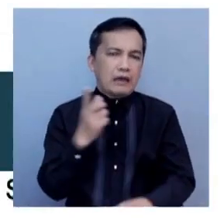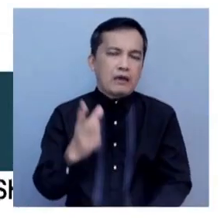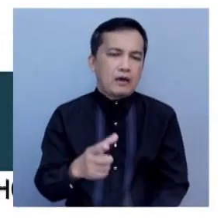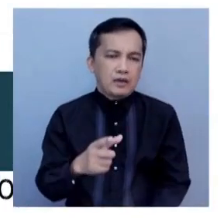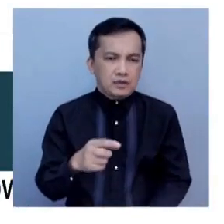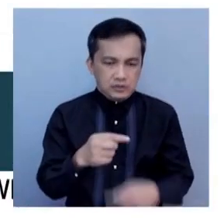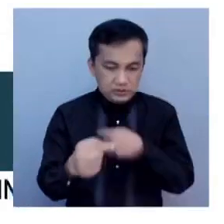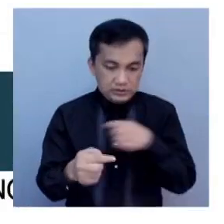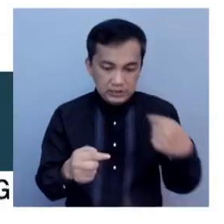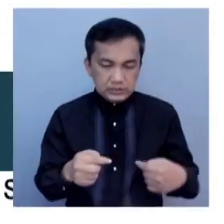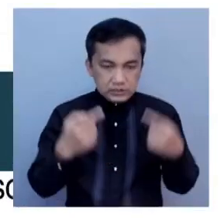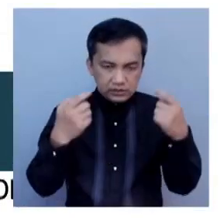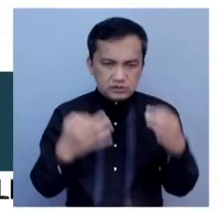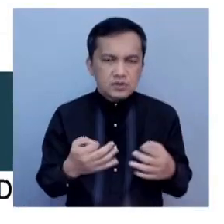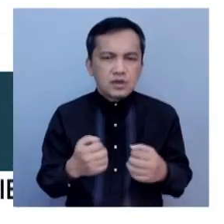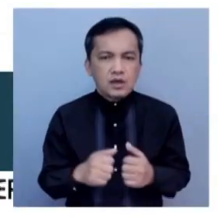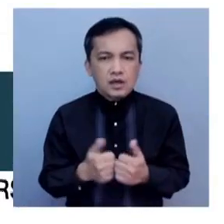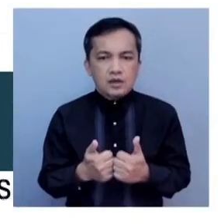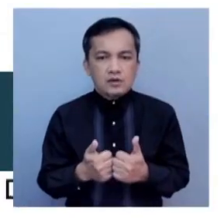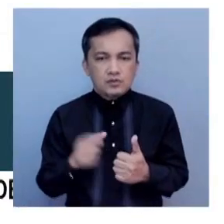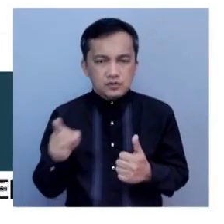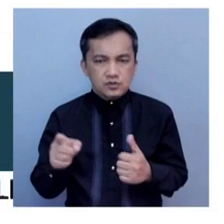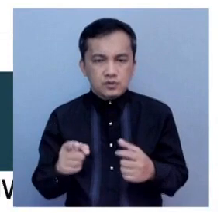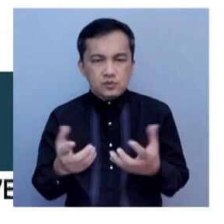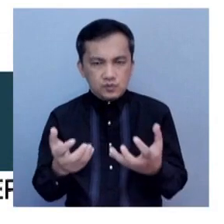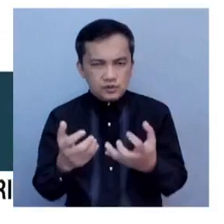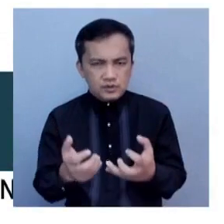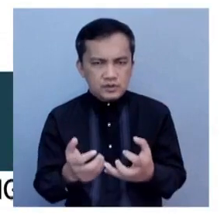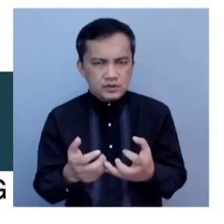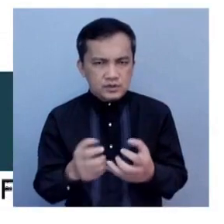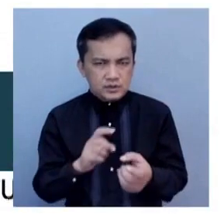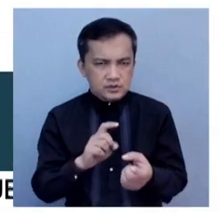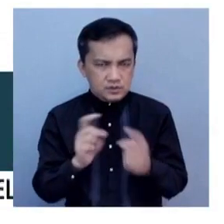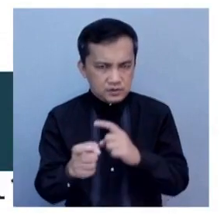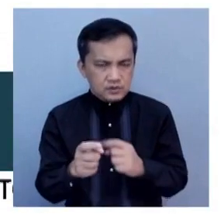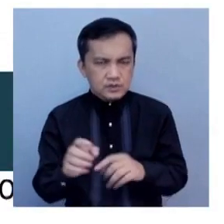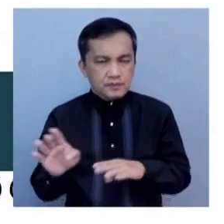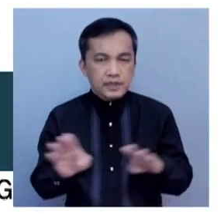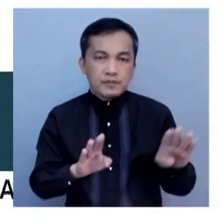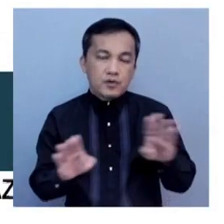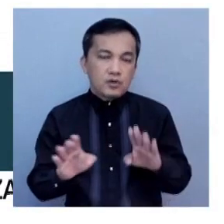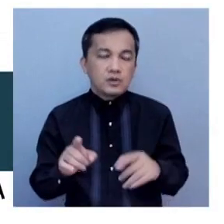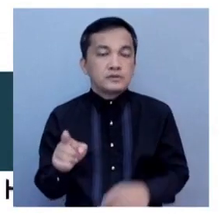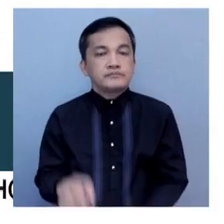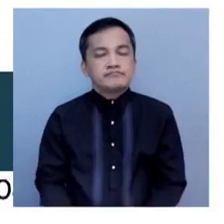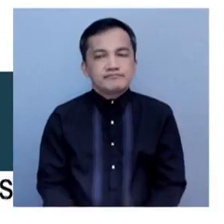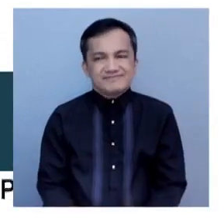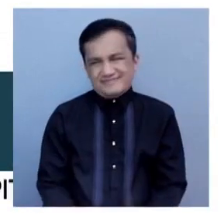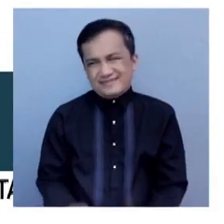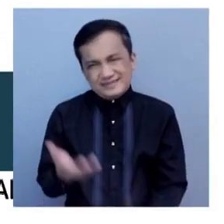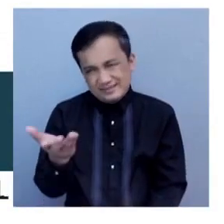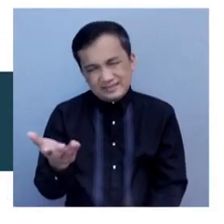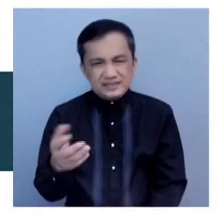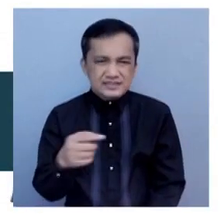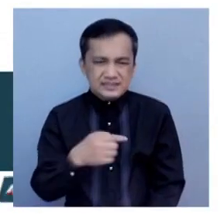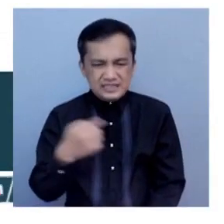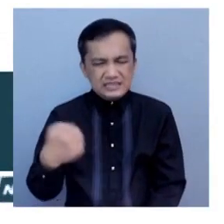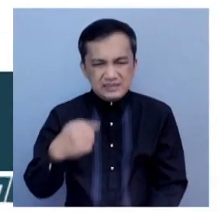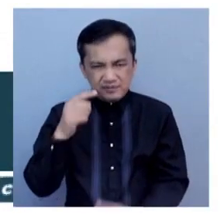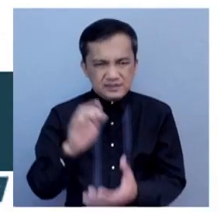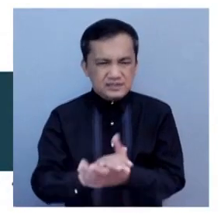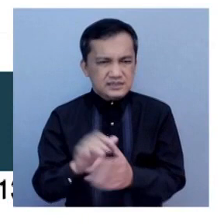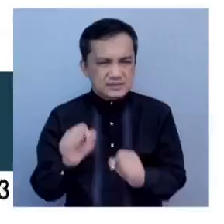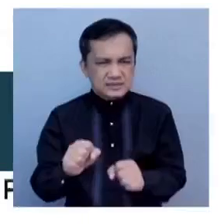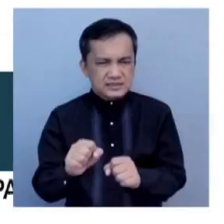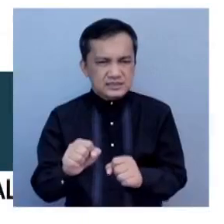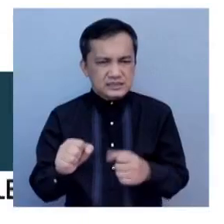to decide how it wants to modify its behavior. So far, I think China believes that it can outlast